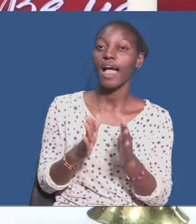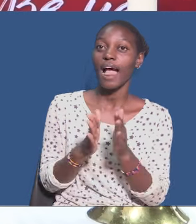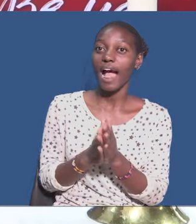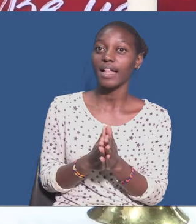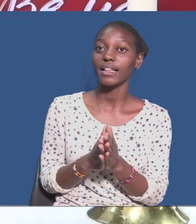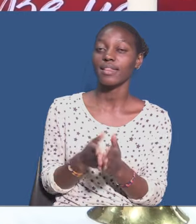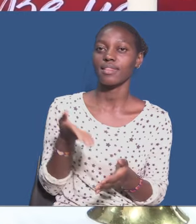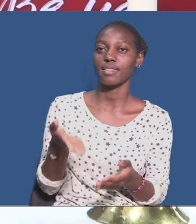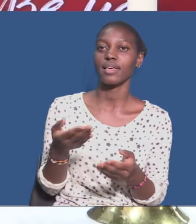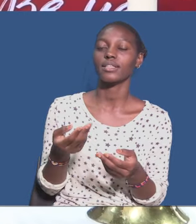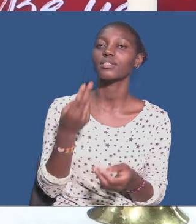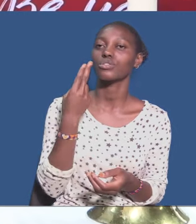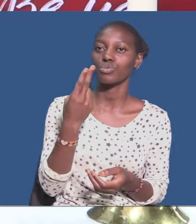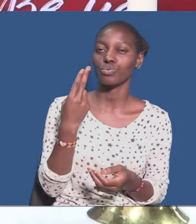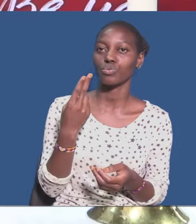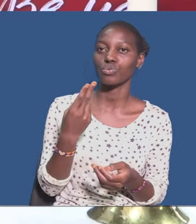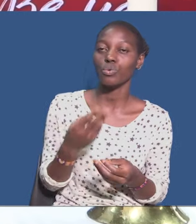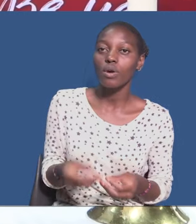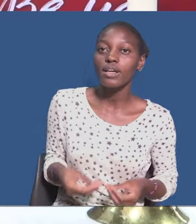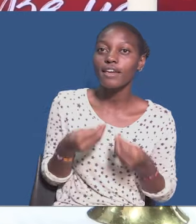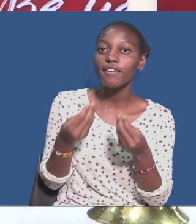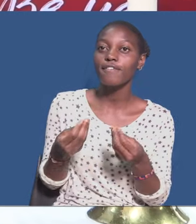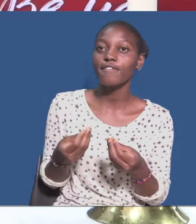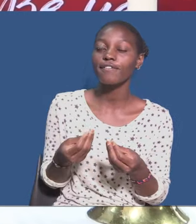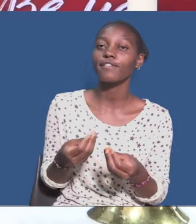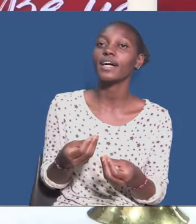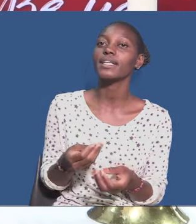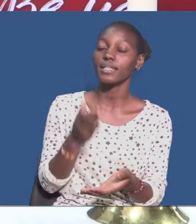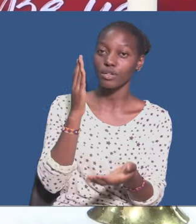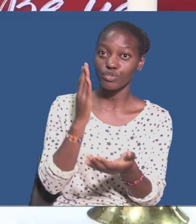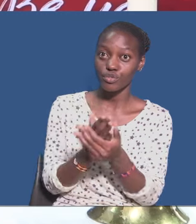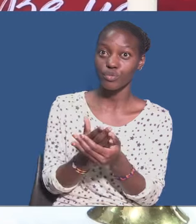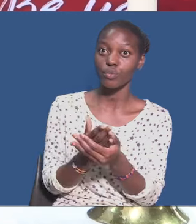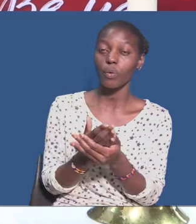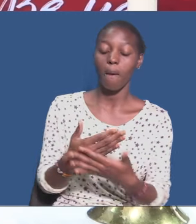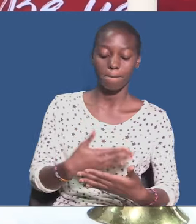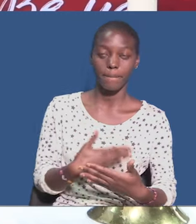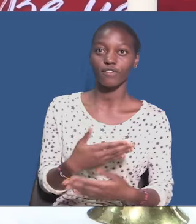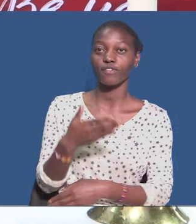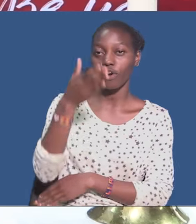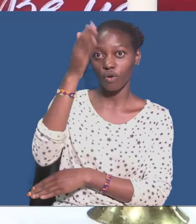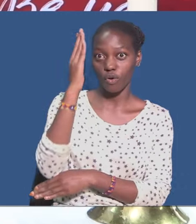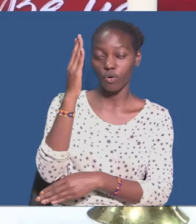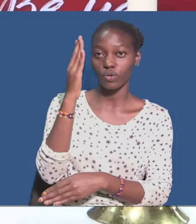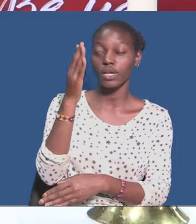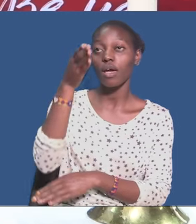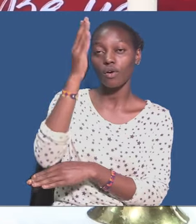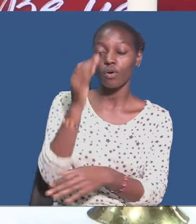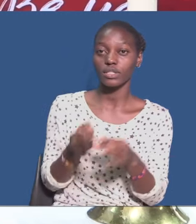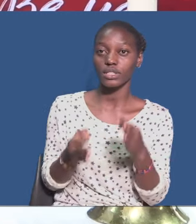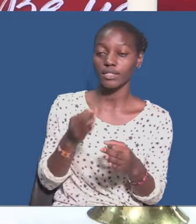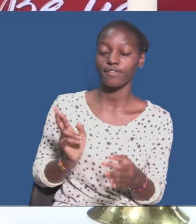two aspects give us a right standing before God. God justifies us